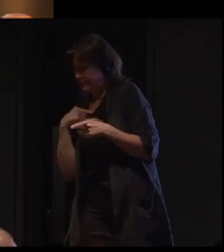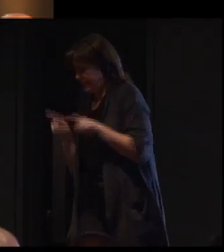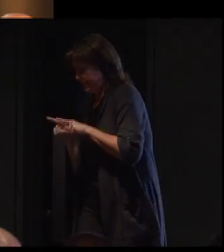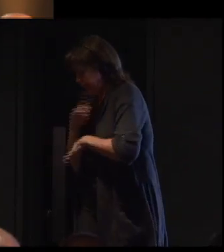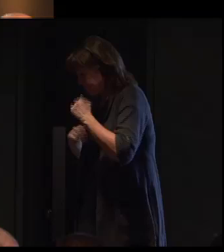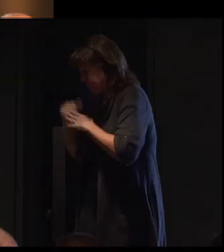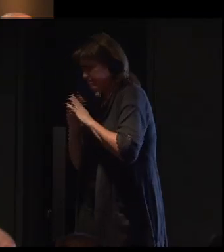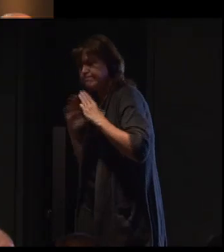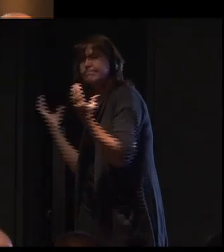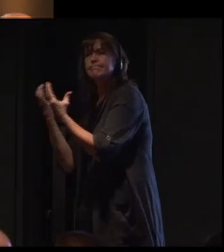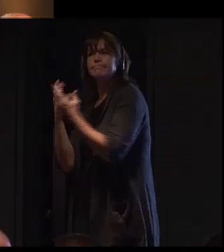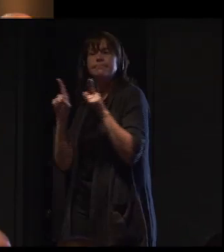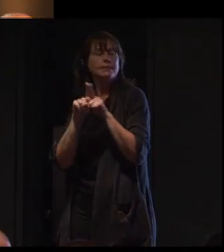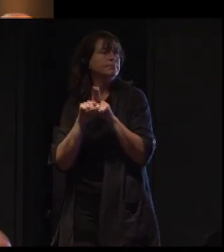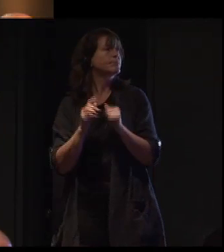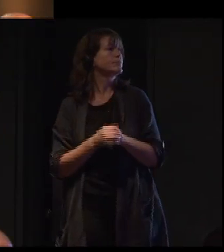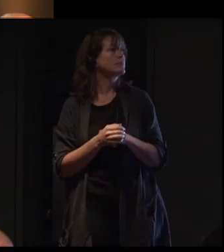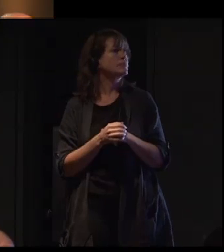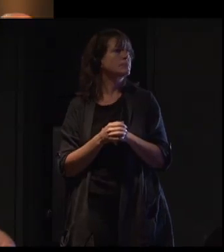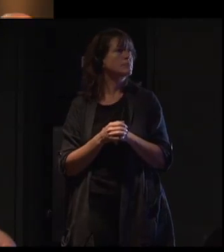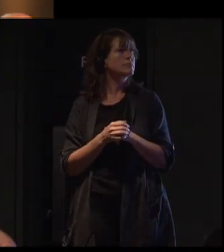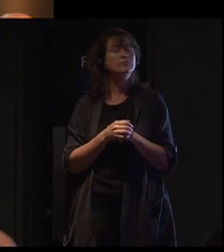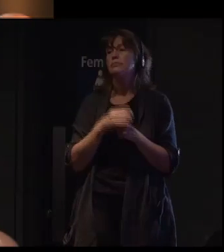Also, if you look at the statistics and the large target groups,